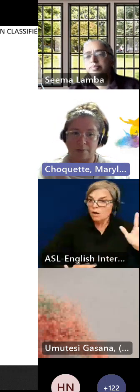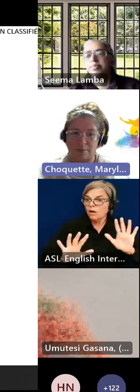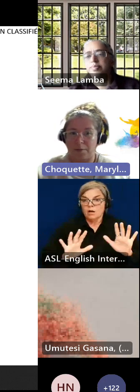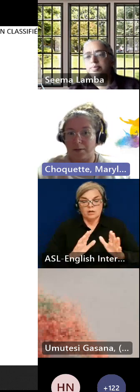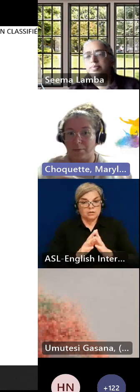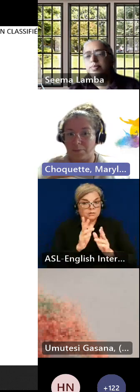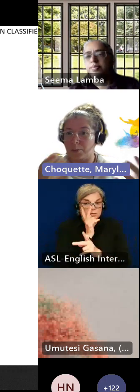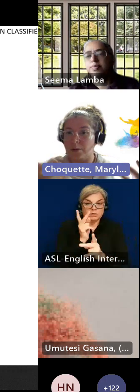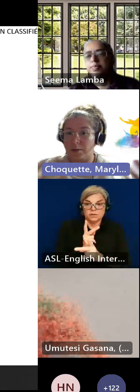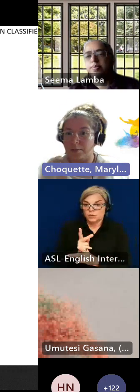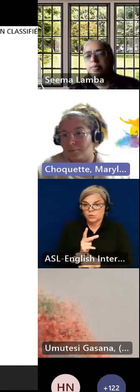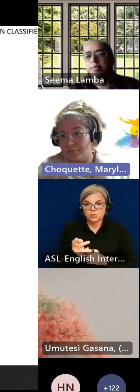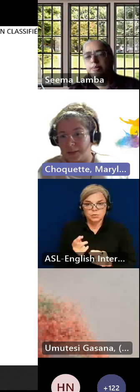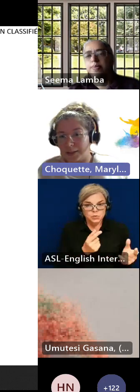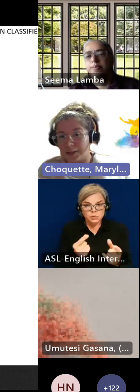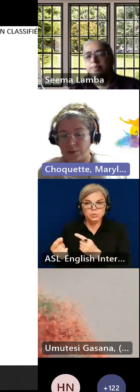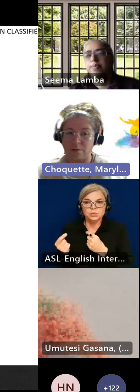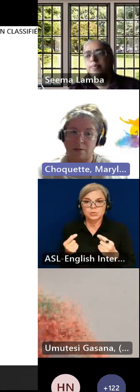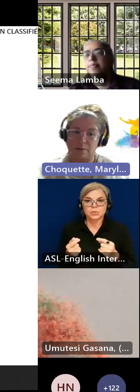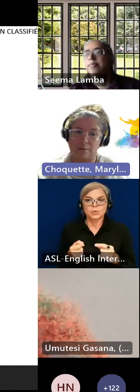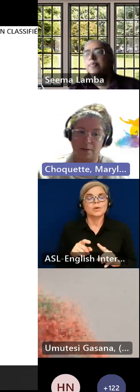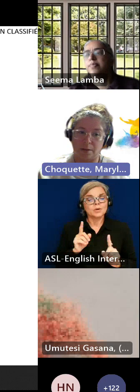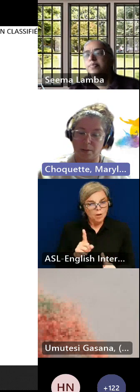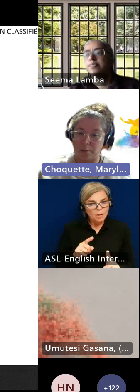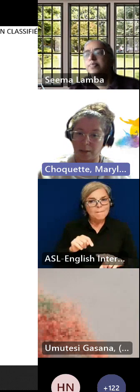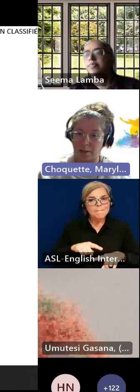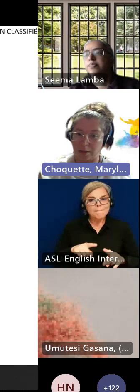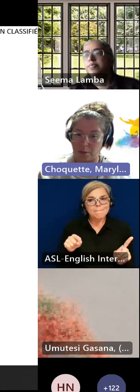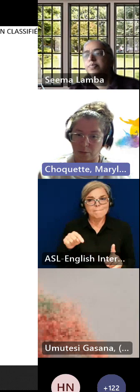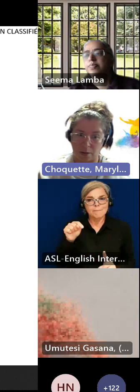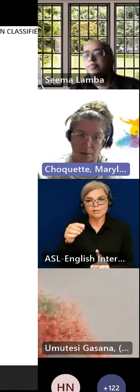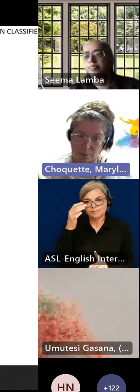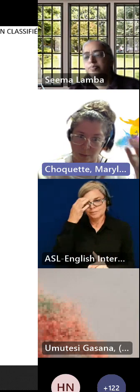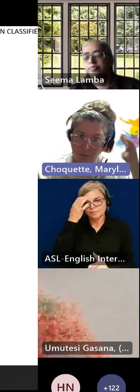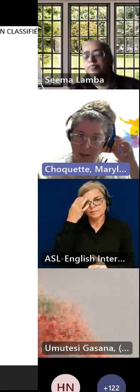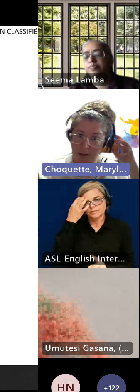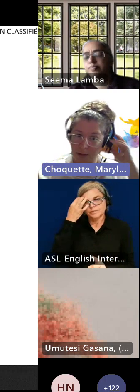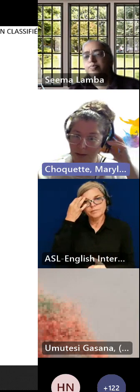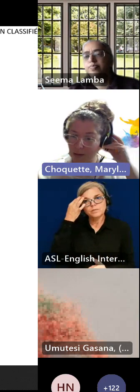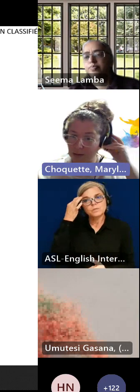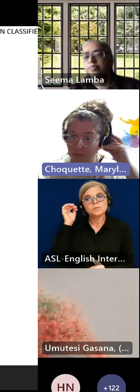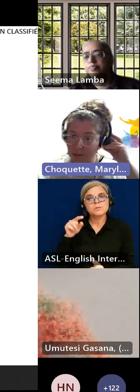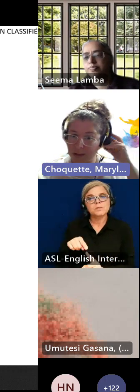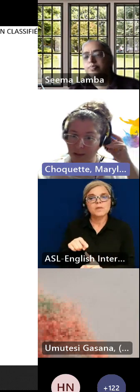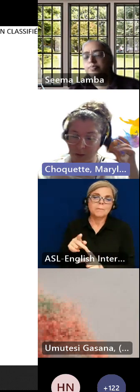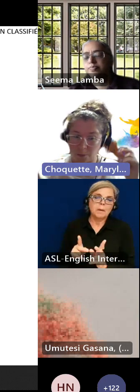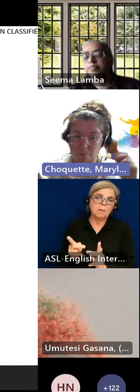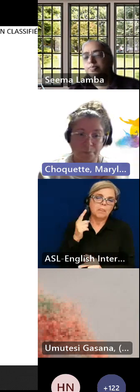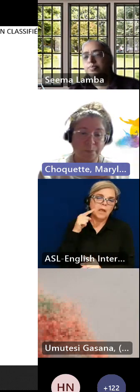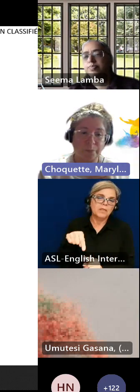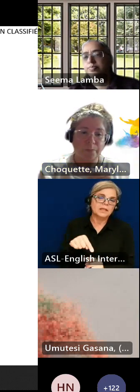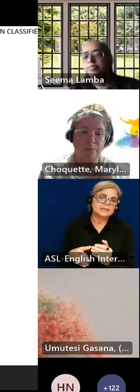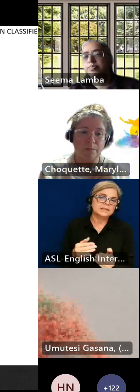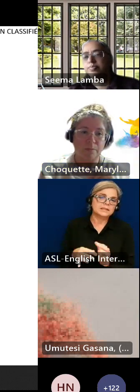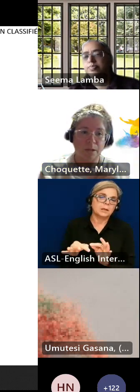because to people it's easier. I'm not a big fan, and I don't think it would fly legislatively